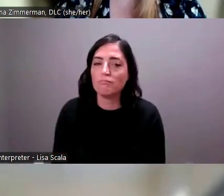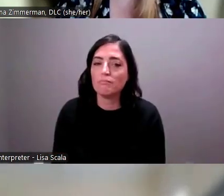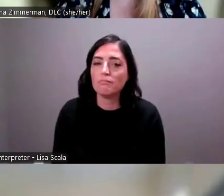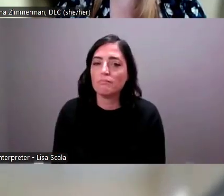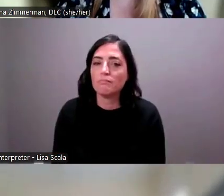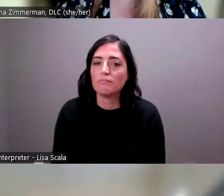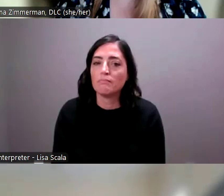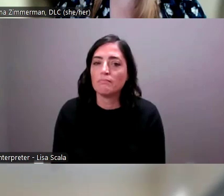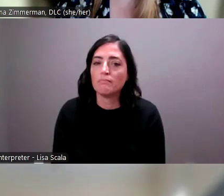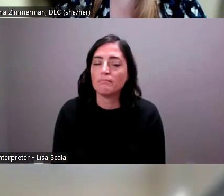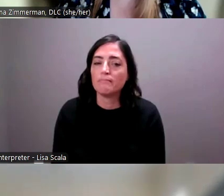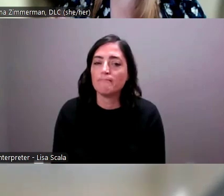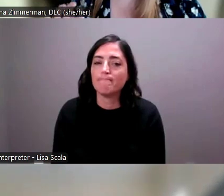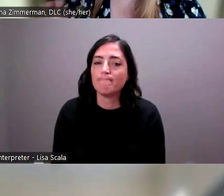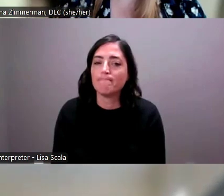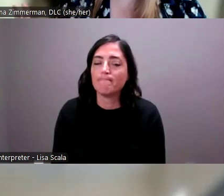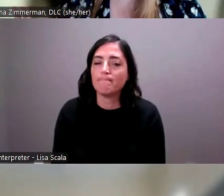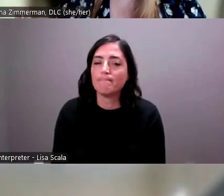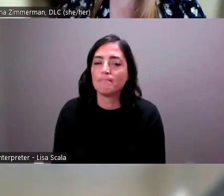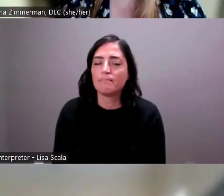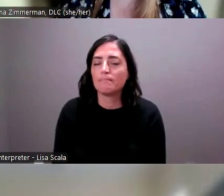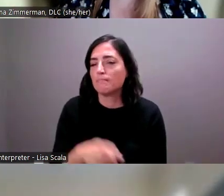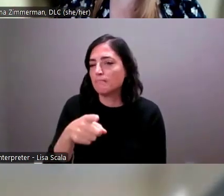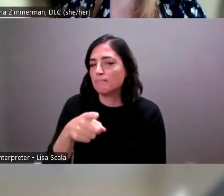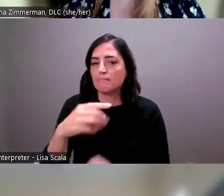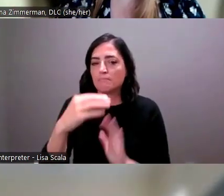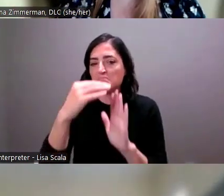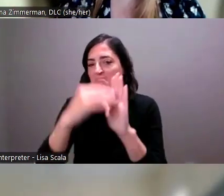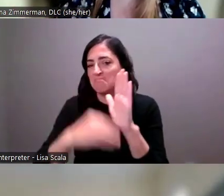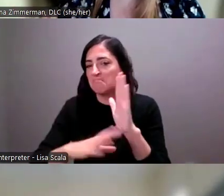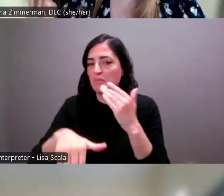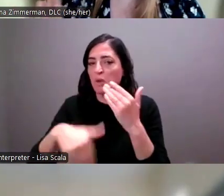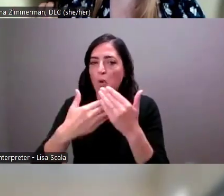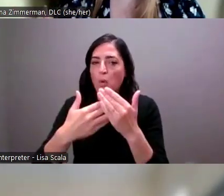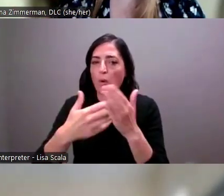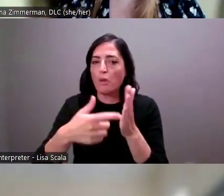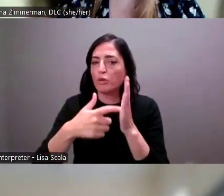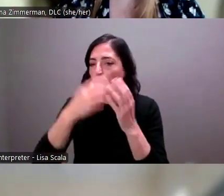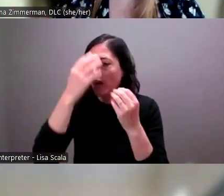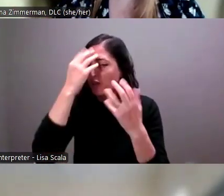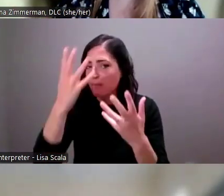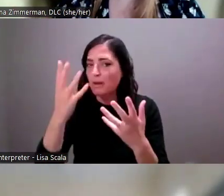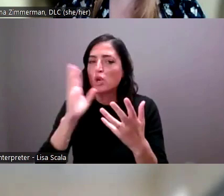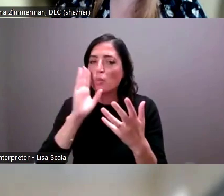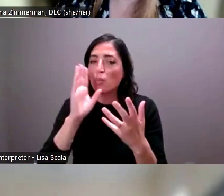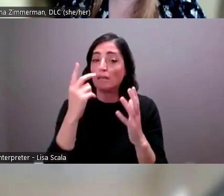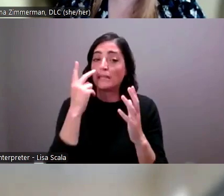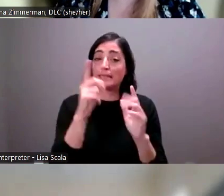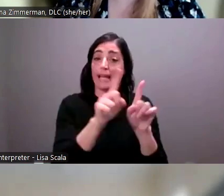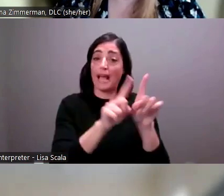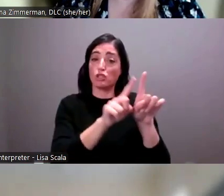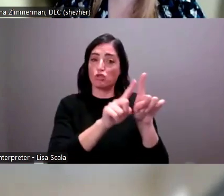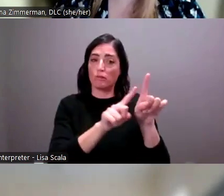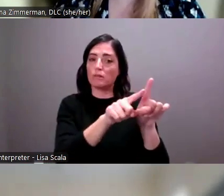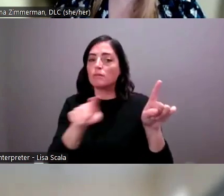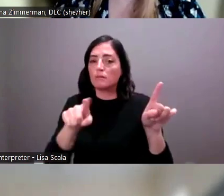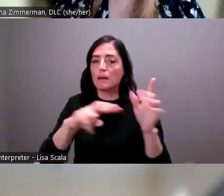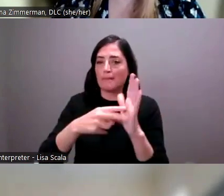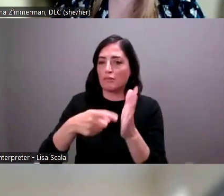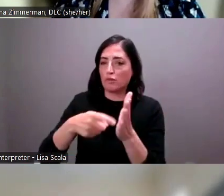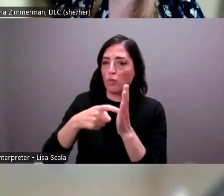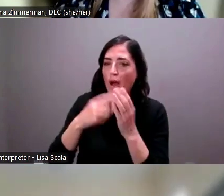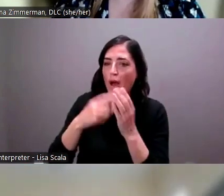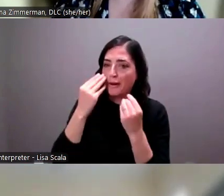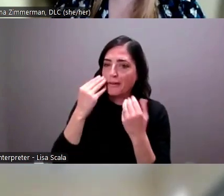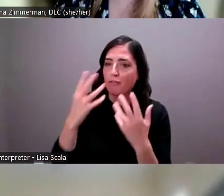to basically fill out all of the required fields, which will have a little asterisk. And basically